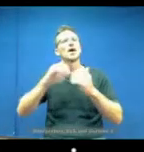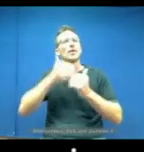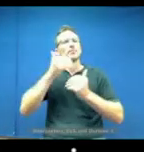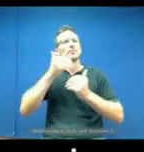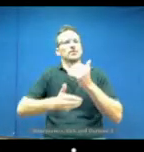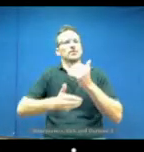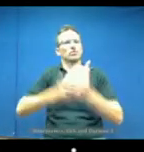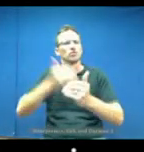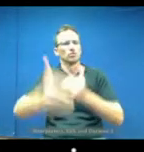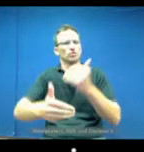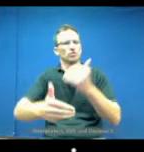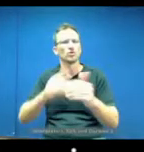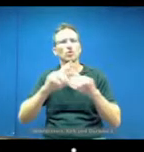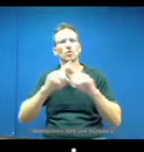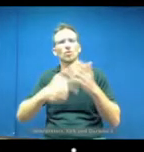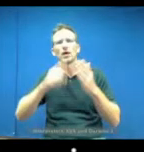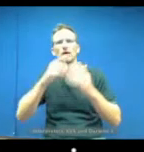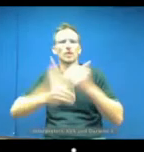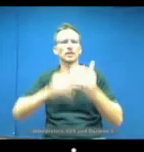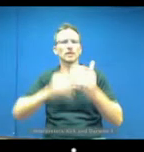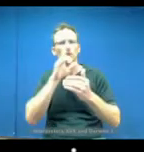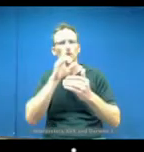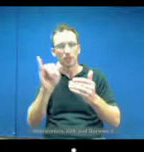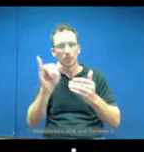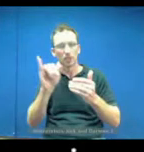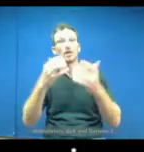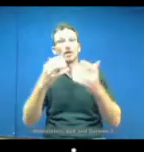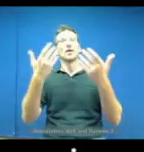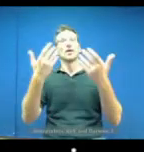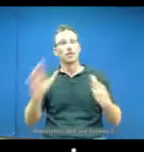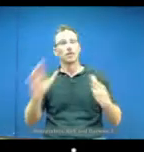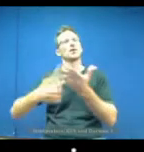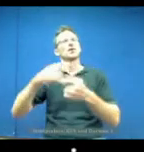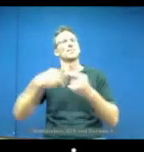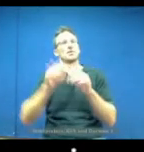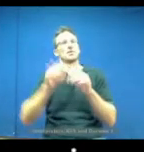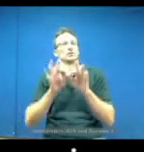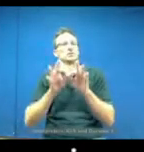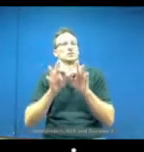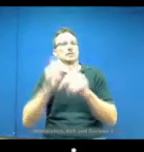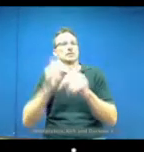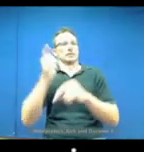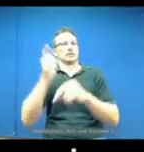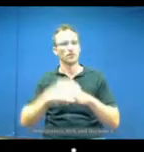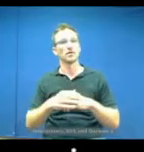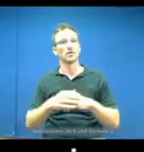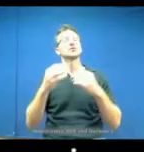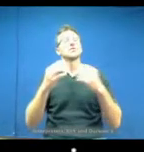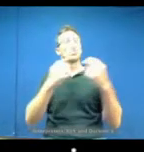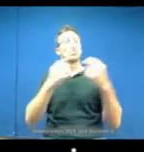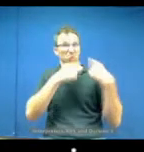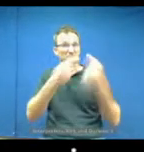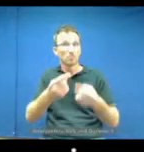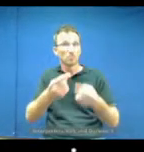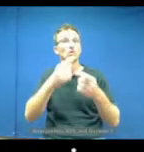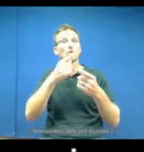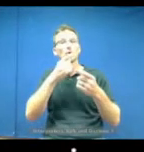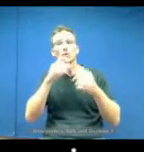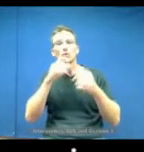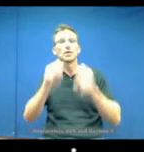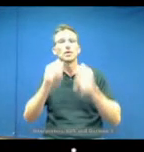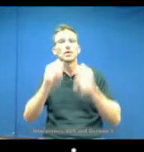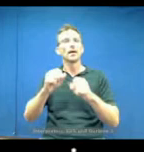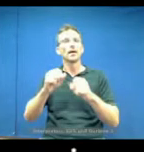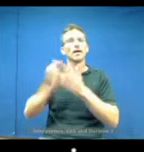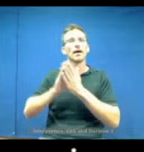questions just about who's eligible and, just about right, who's eligible and the kinds of abuse that there